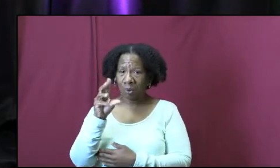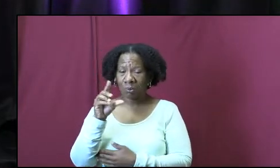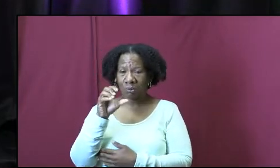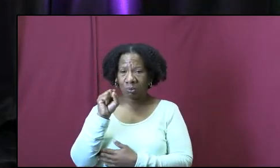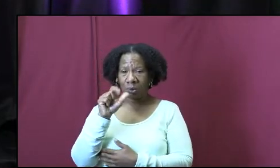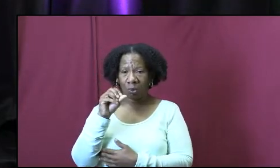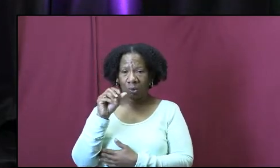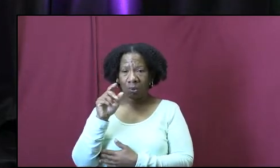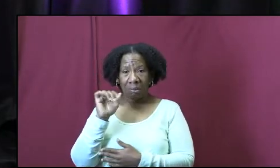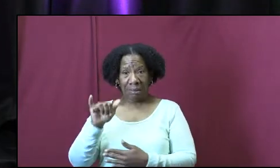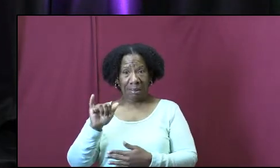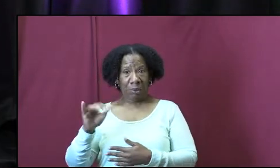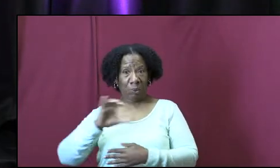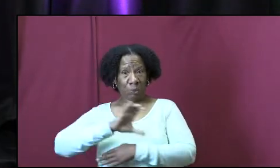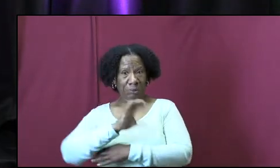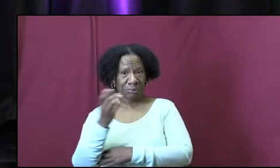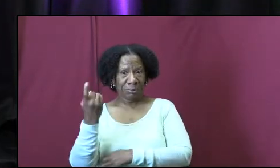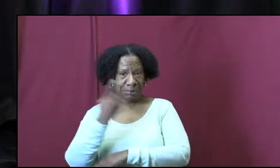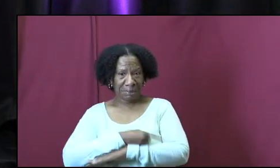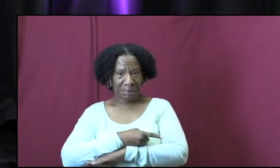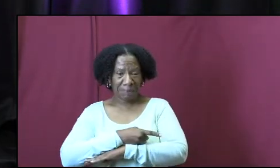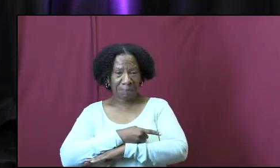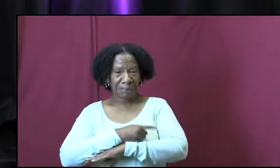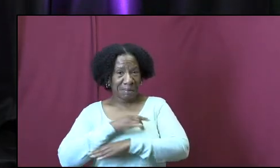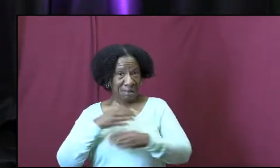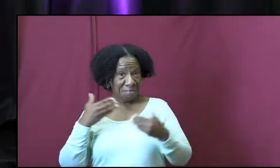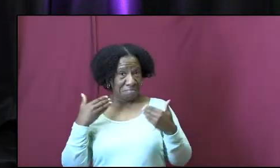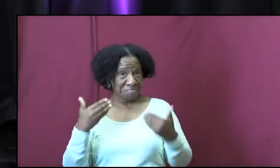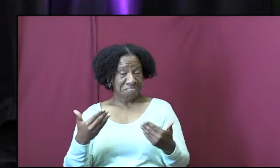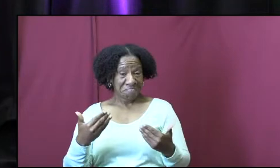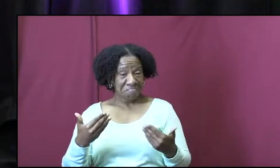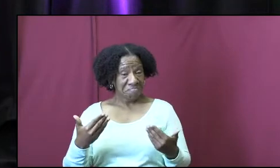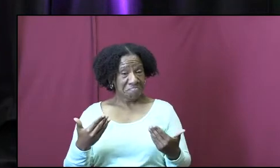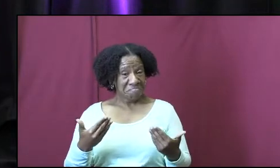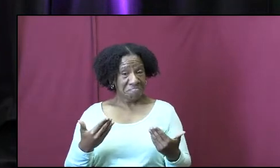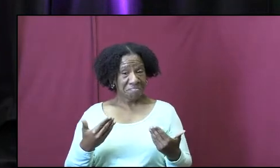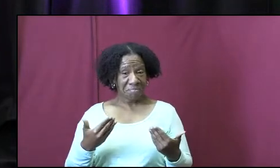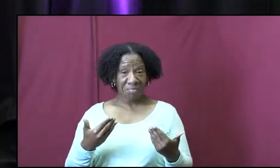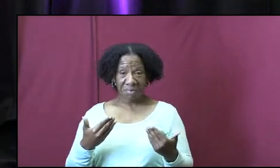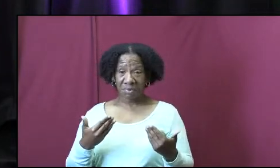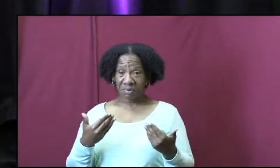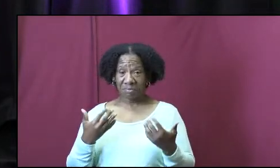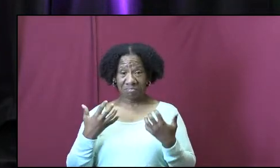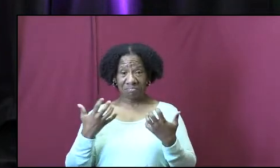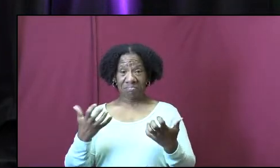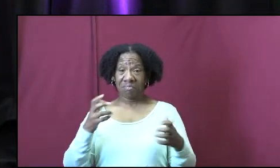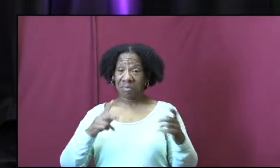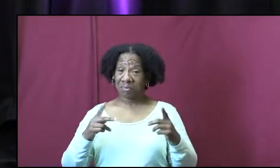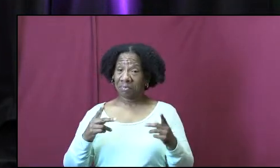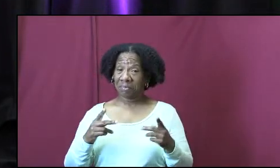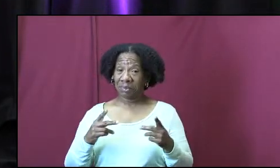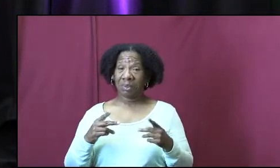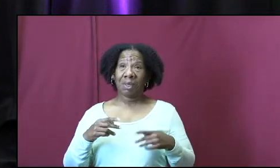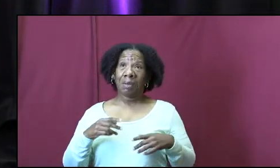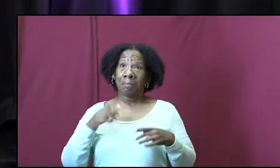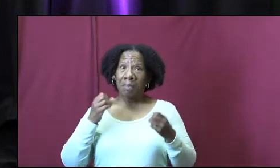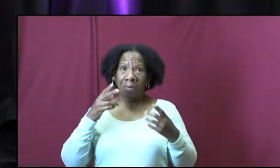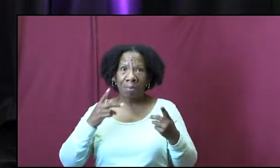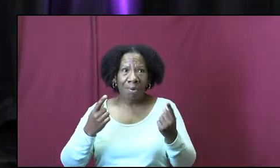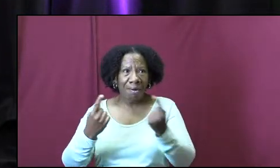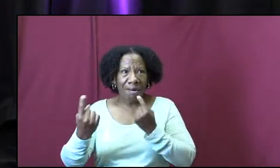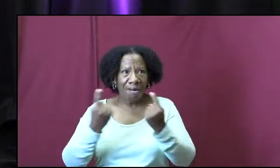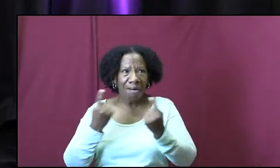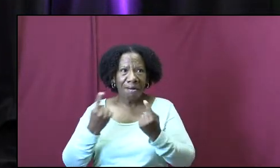that Christmas day. And I did. And so many people told me so many wonderful things